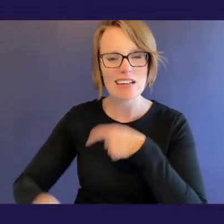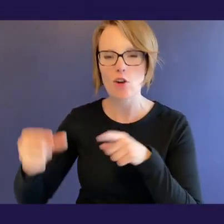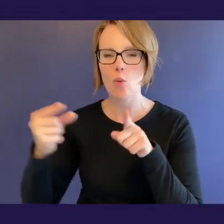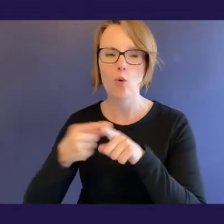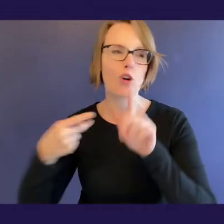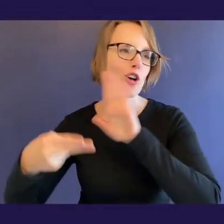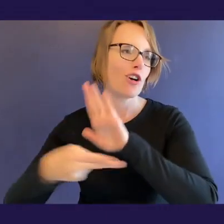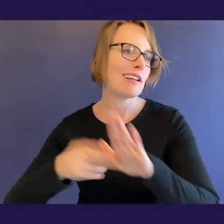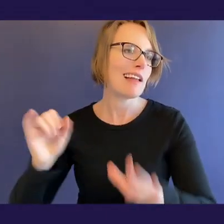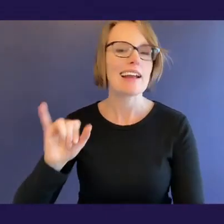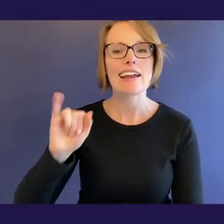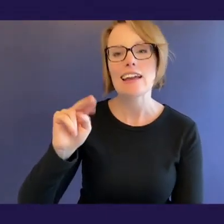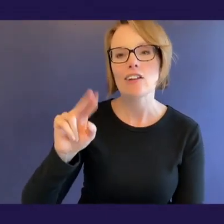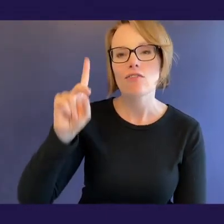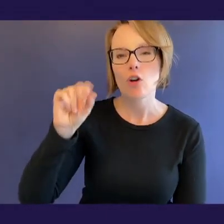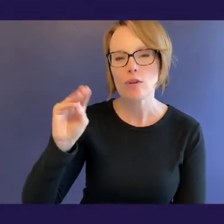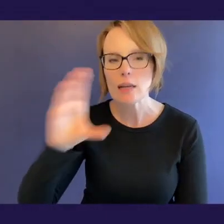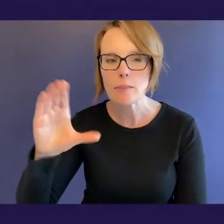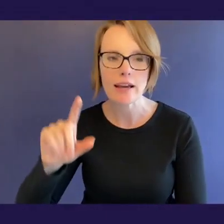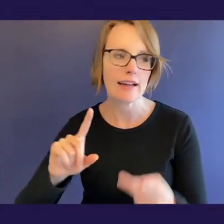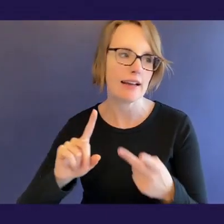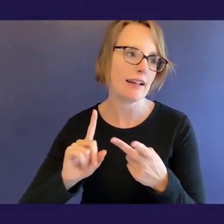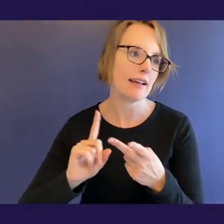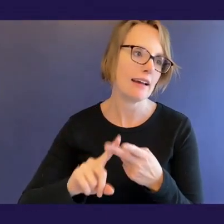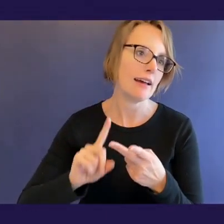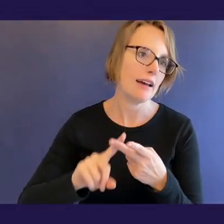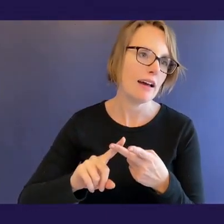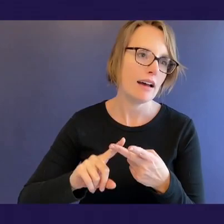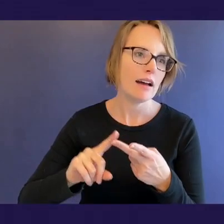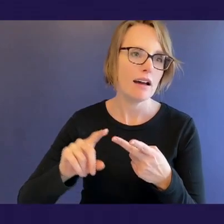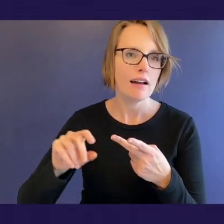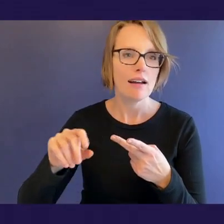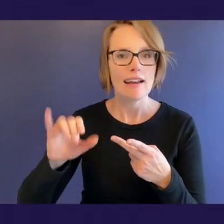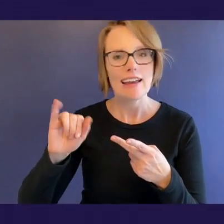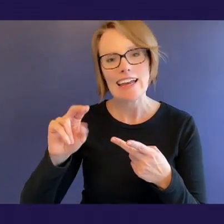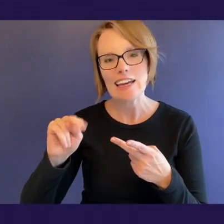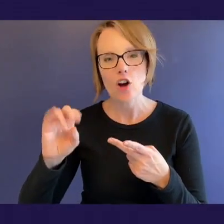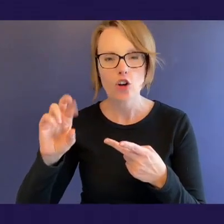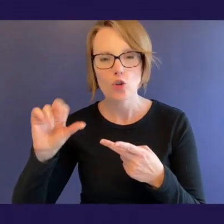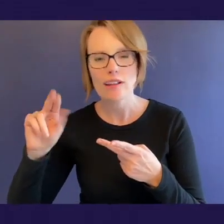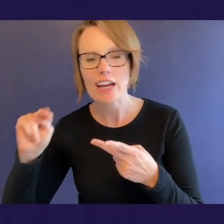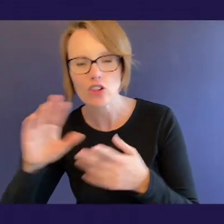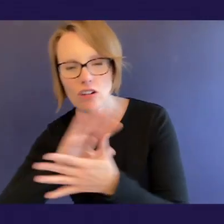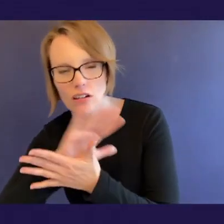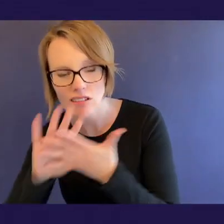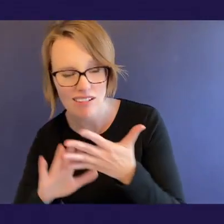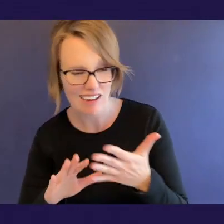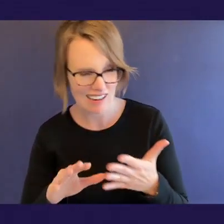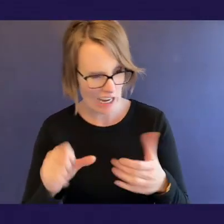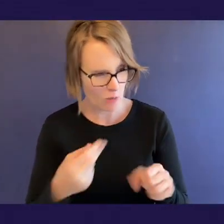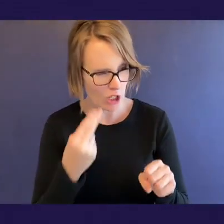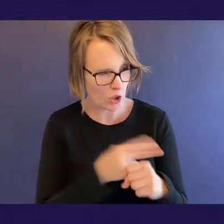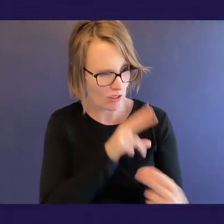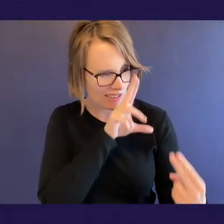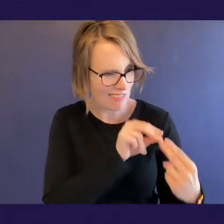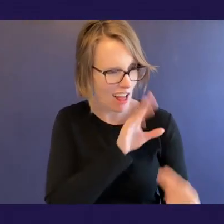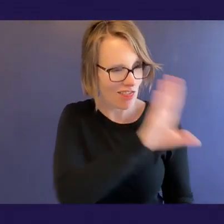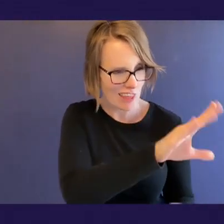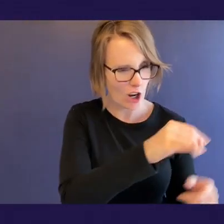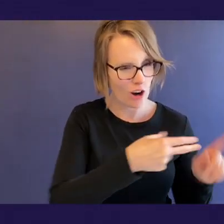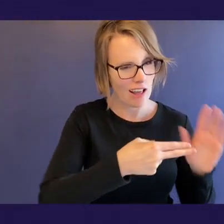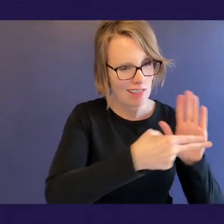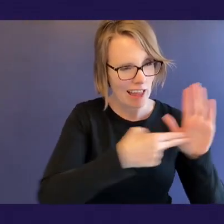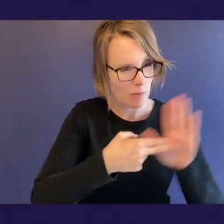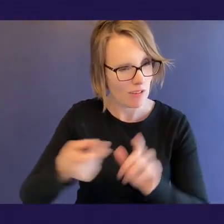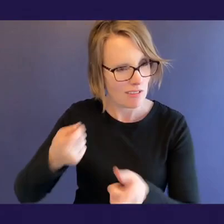that you would use? No, not really. I think that's actually one leg up that we have over the other